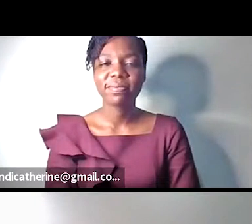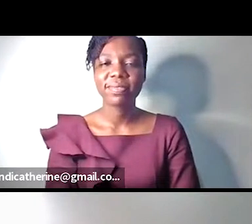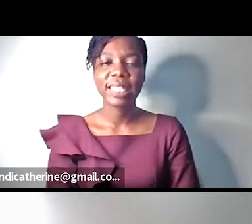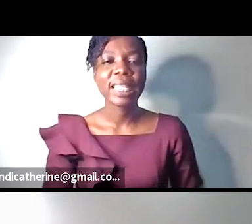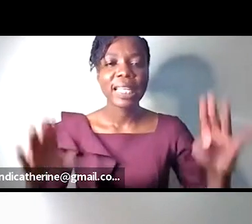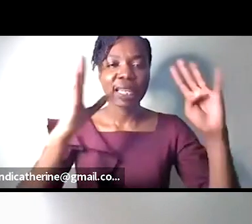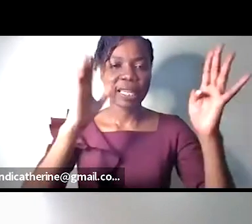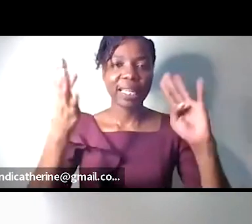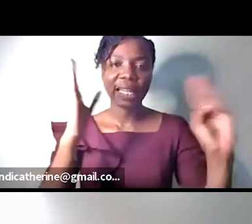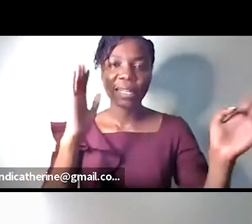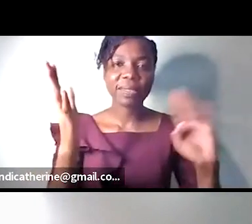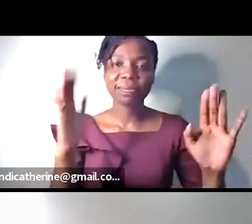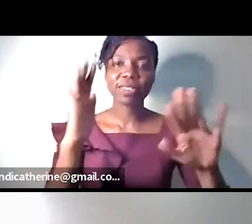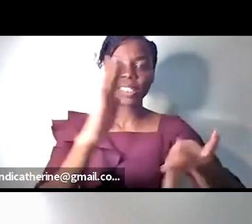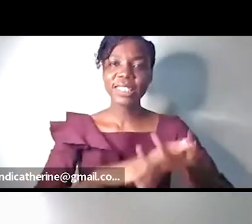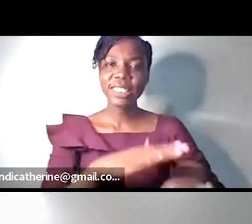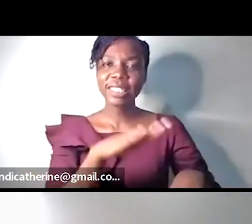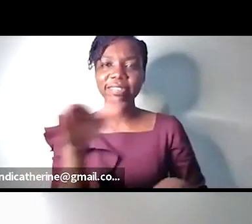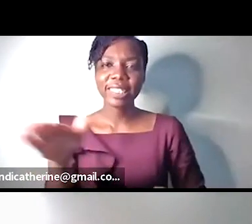Hello, good evening.